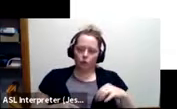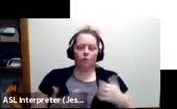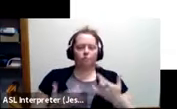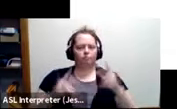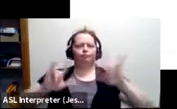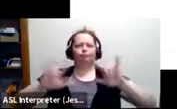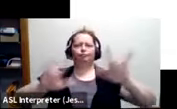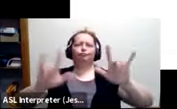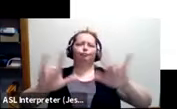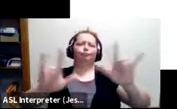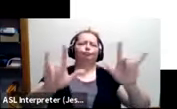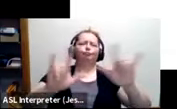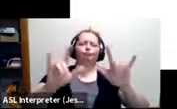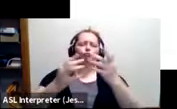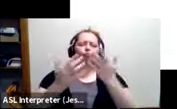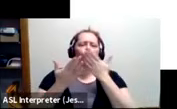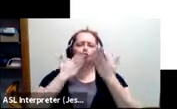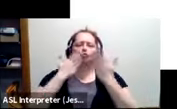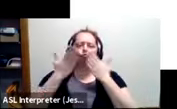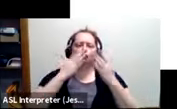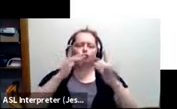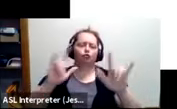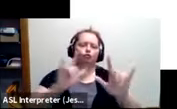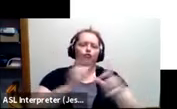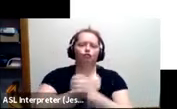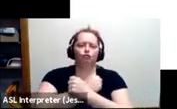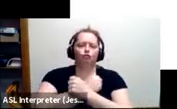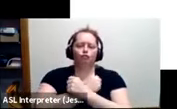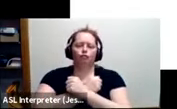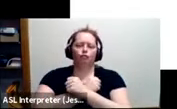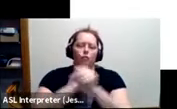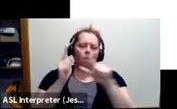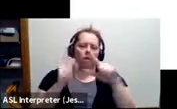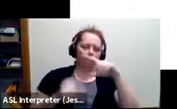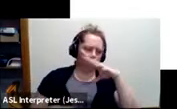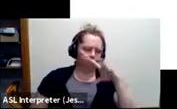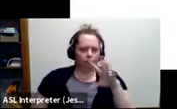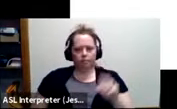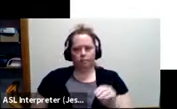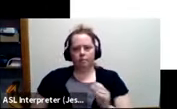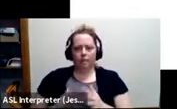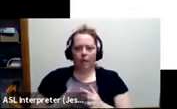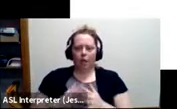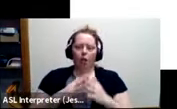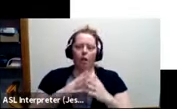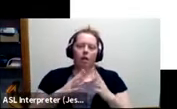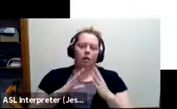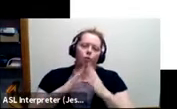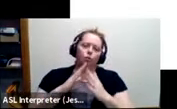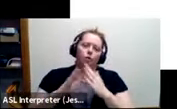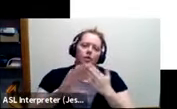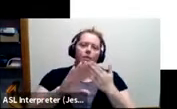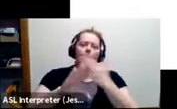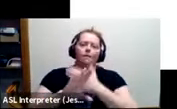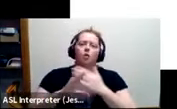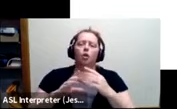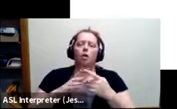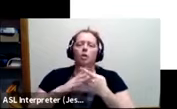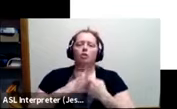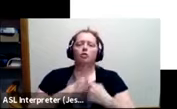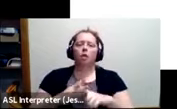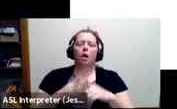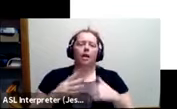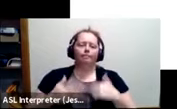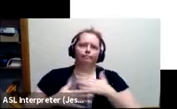to our communities before we, get into this. And very appreciative of all of you